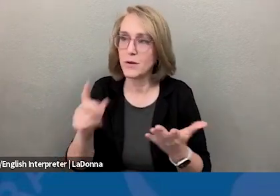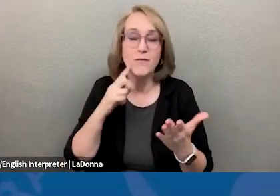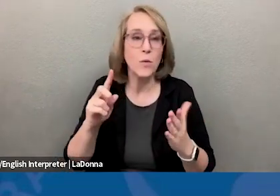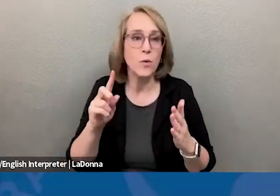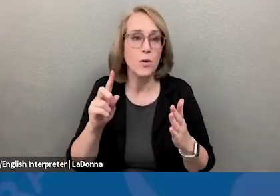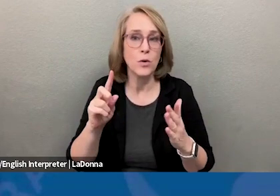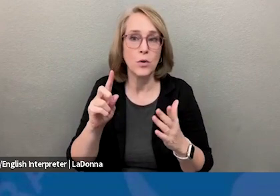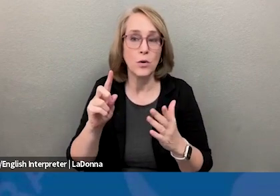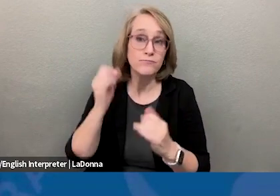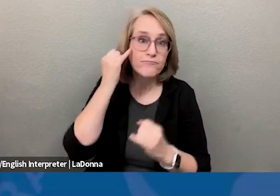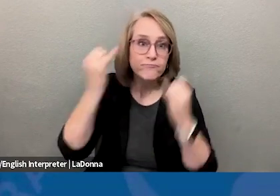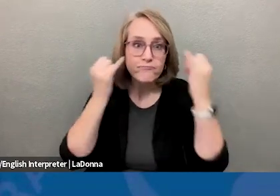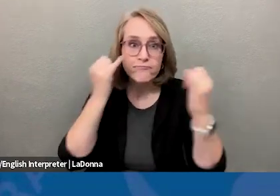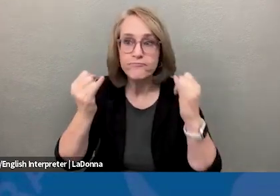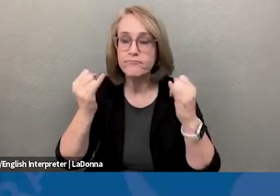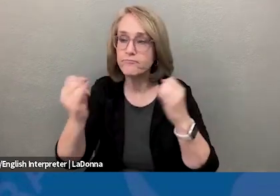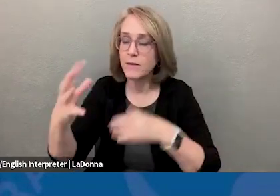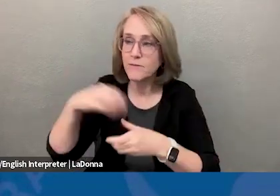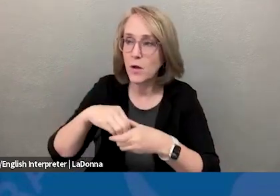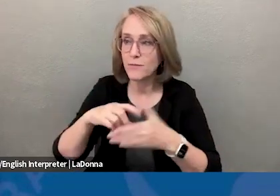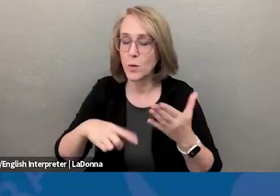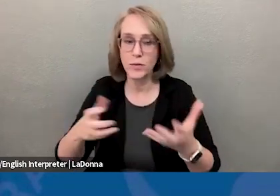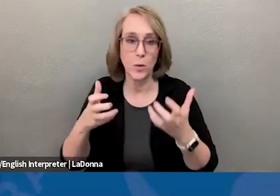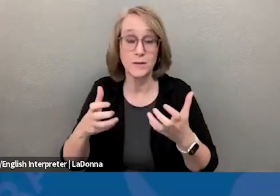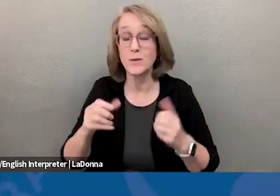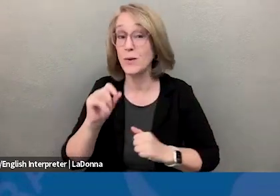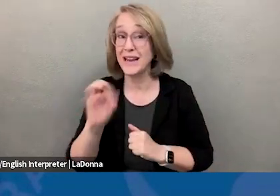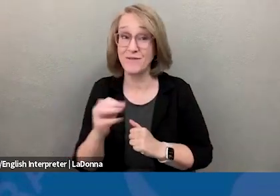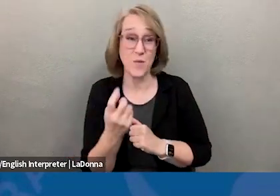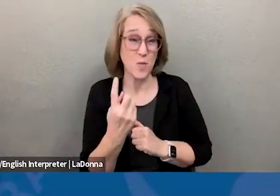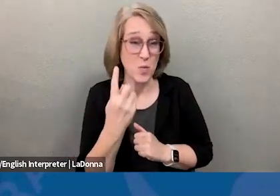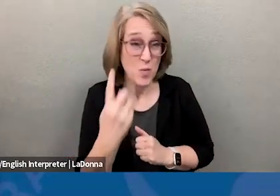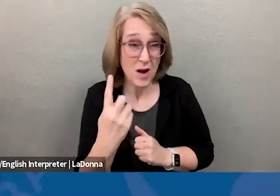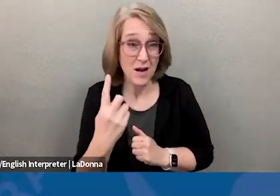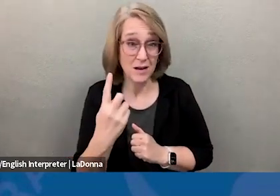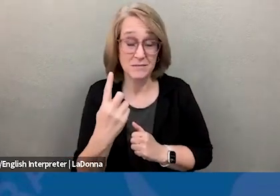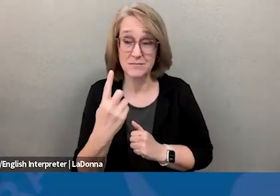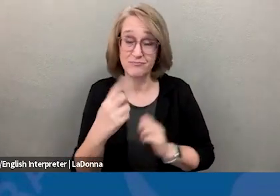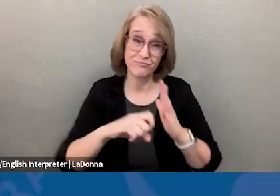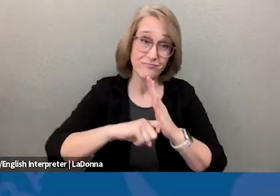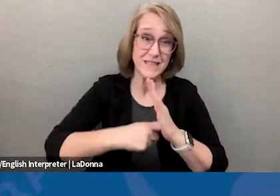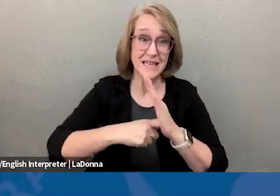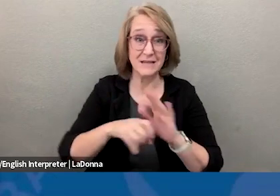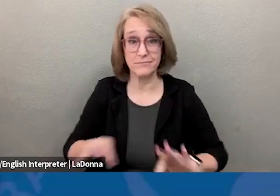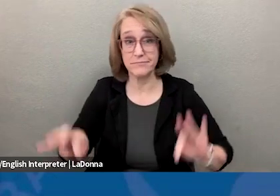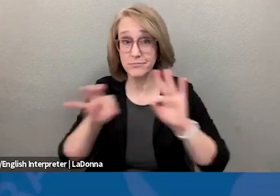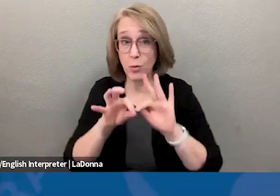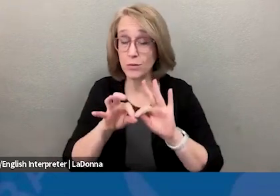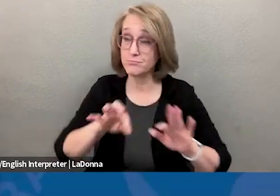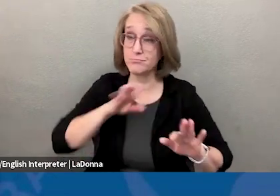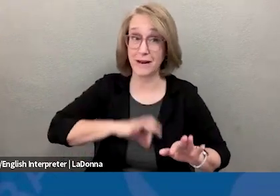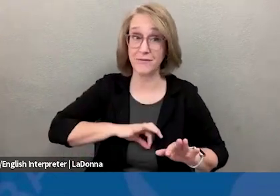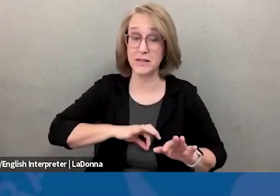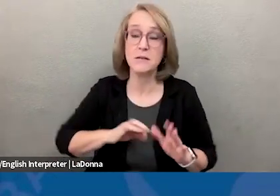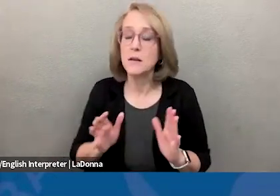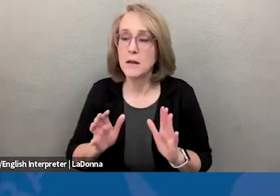things that we weren't able to do before. And so if there would be one thing that I would hope I think everybody would benefit from is